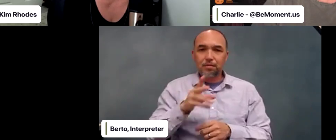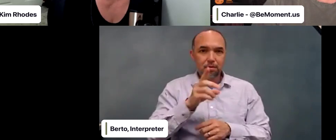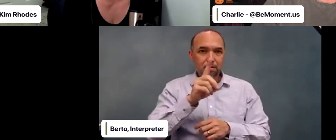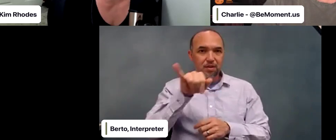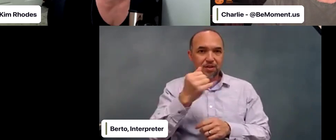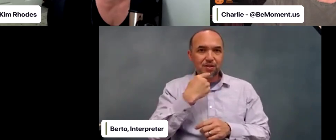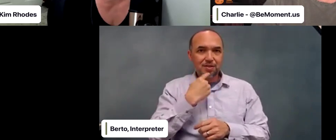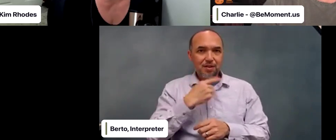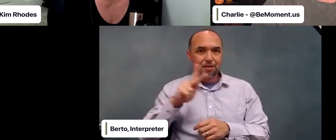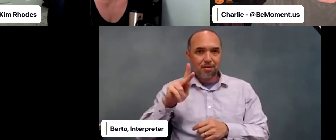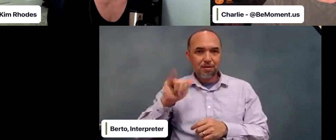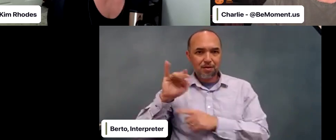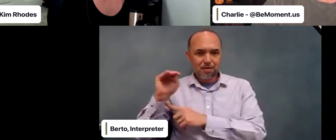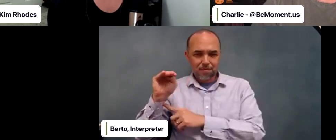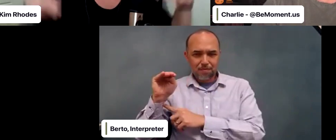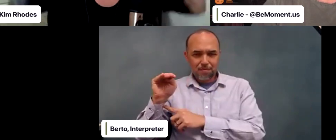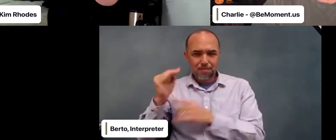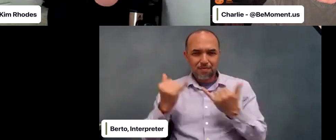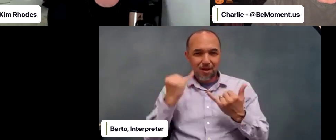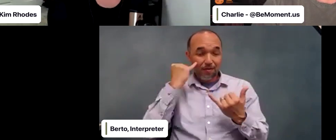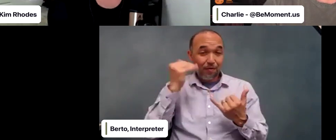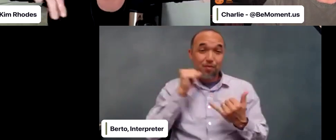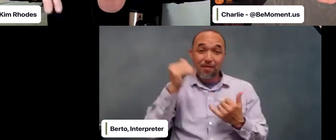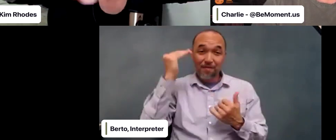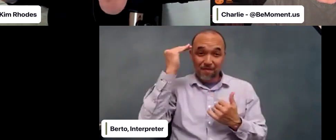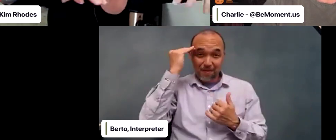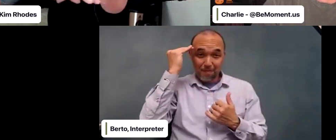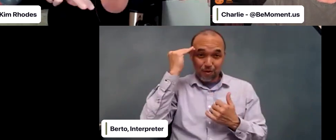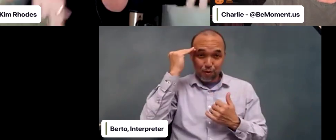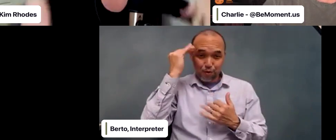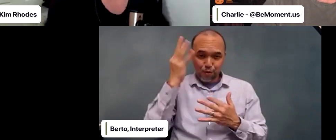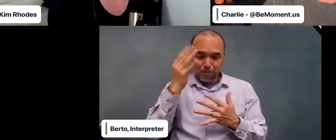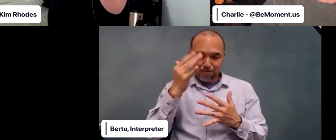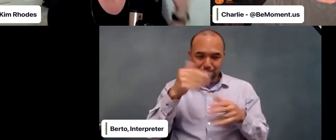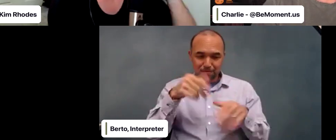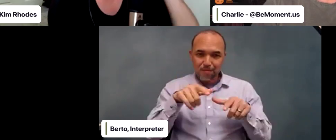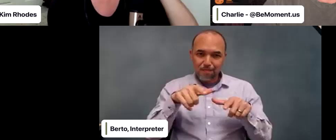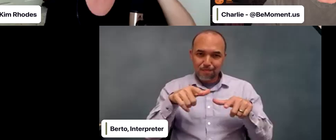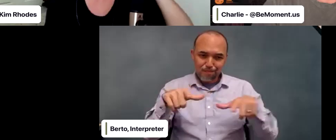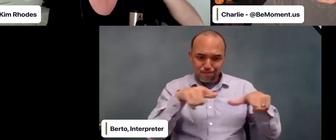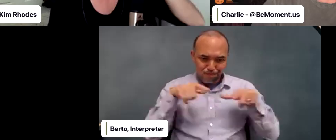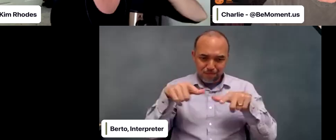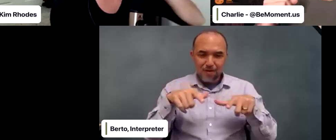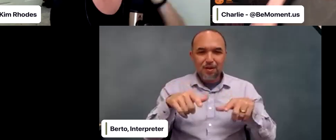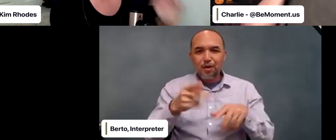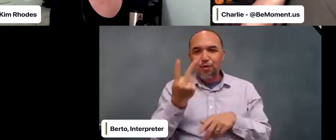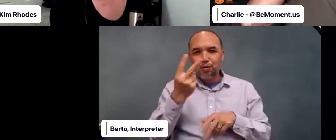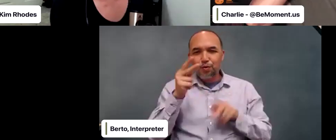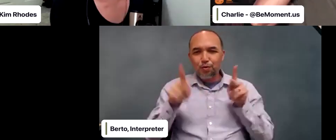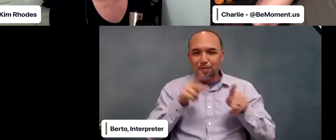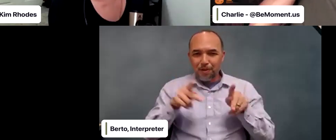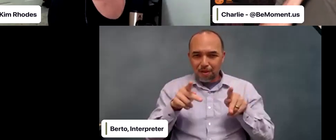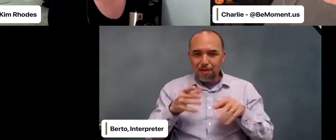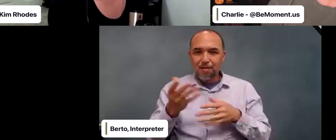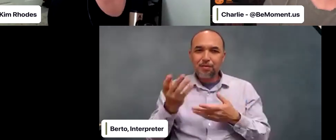Now, again, for those of you who don't know how Ouija board works, it's two people, their fingers are on it. They're not supposed to be controlling it. But of course, I was the fucking asshole that